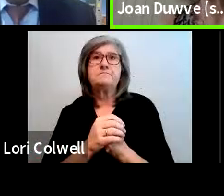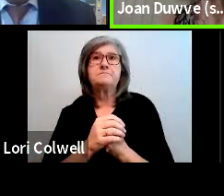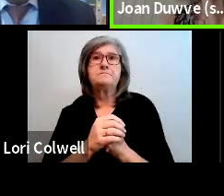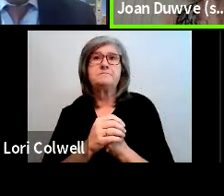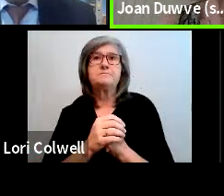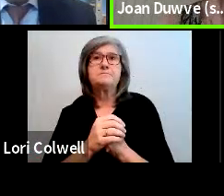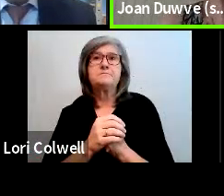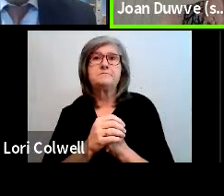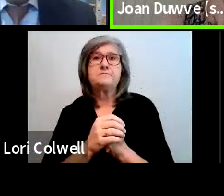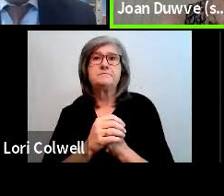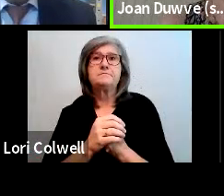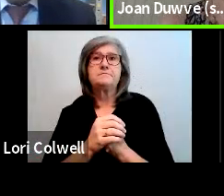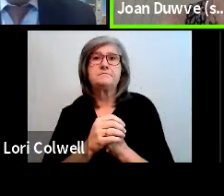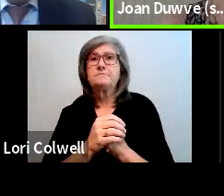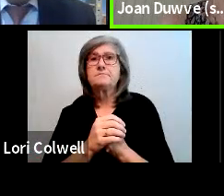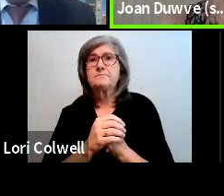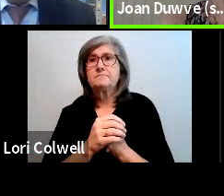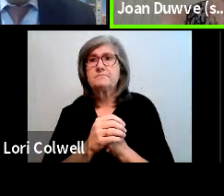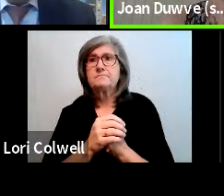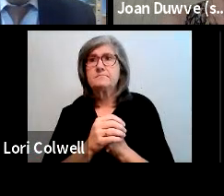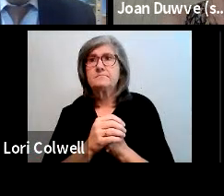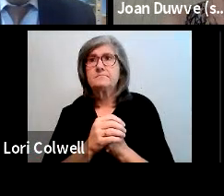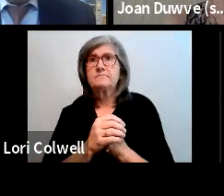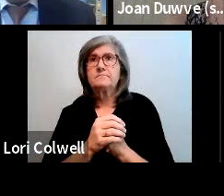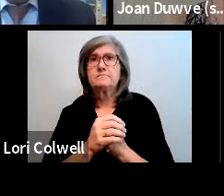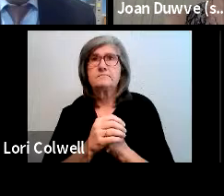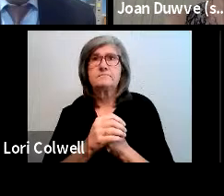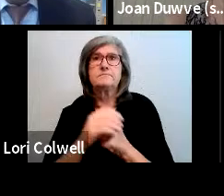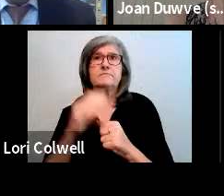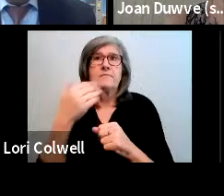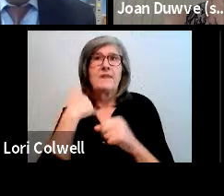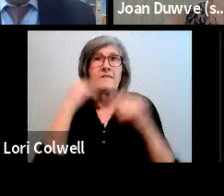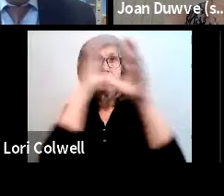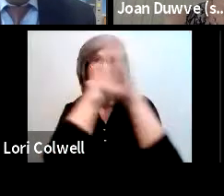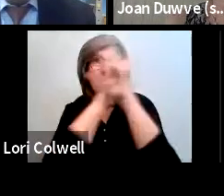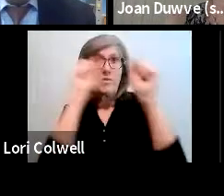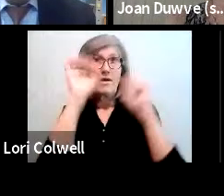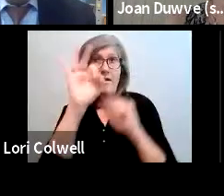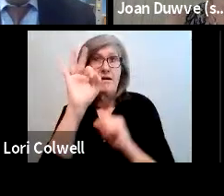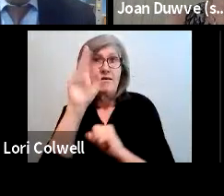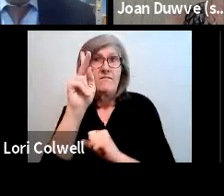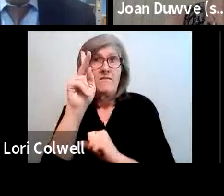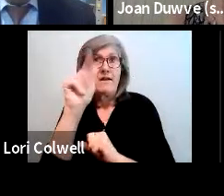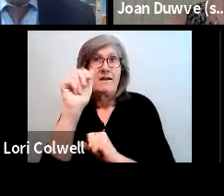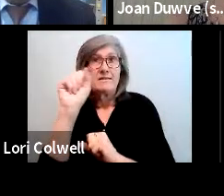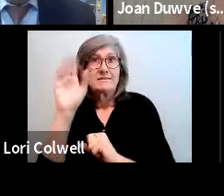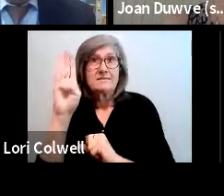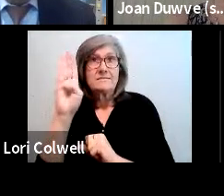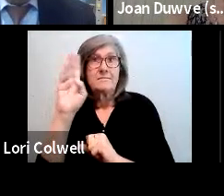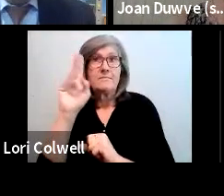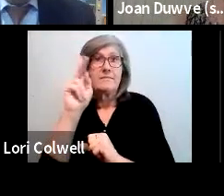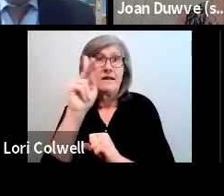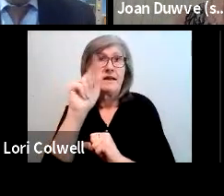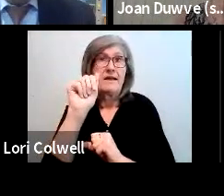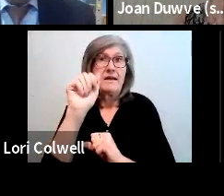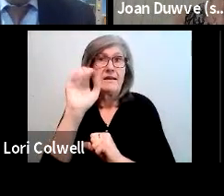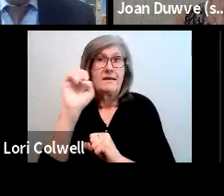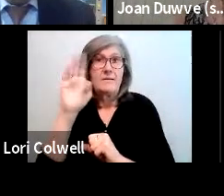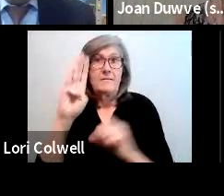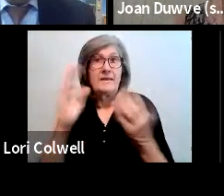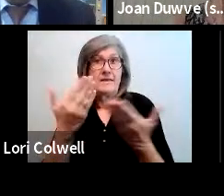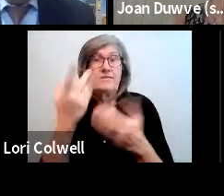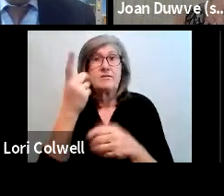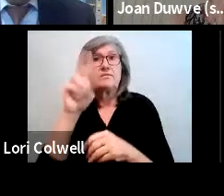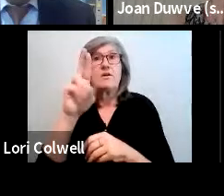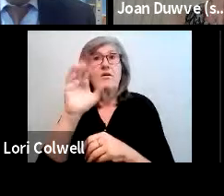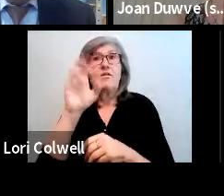Well, Marcy, the good news is that you've got presidents of the KAFP and KAAP on this call. So Dr. Clark and